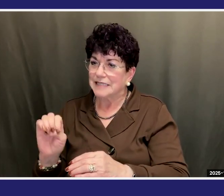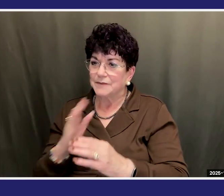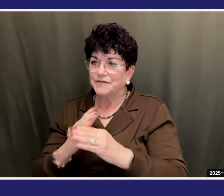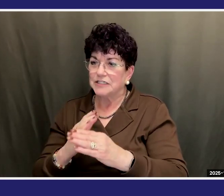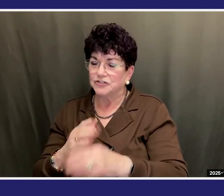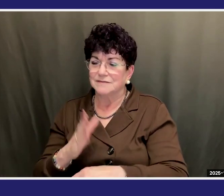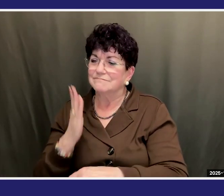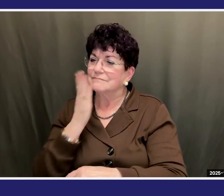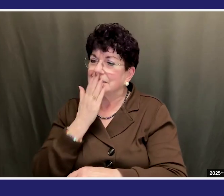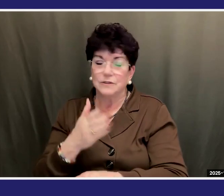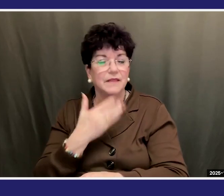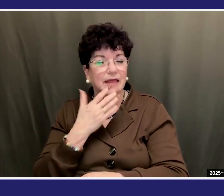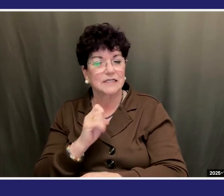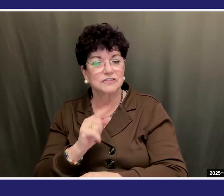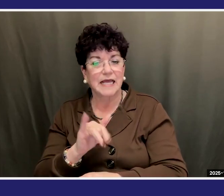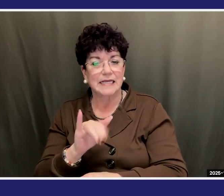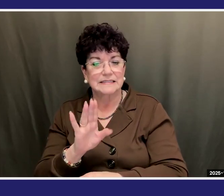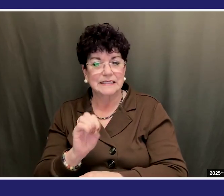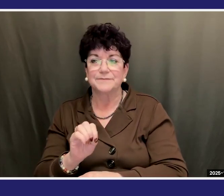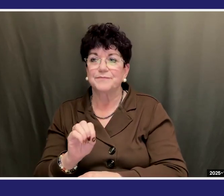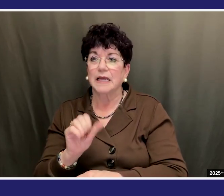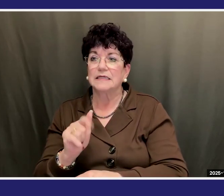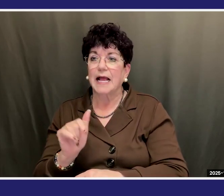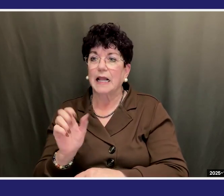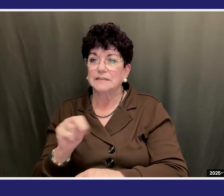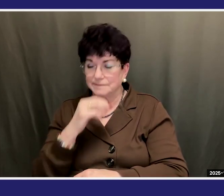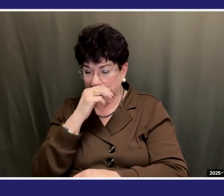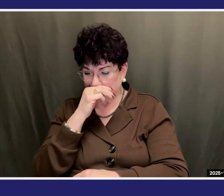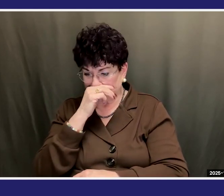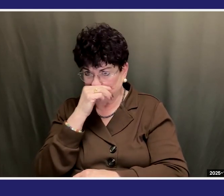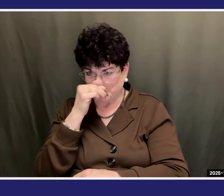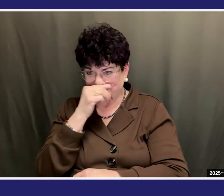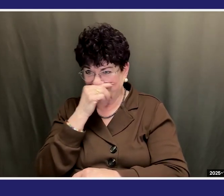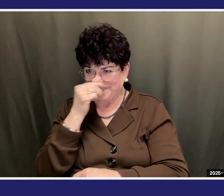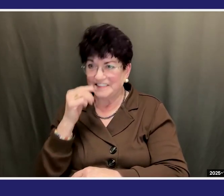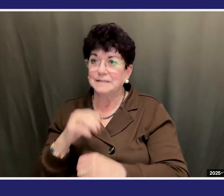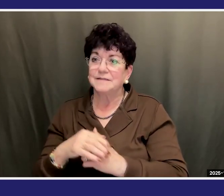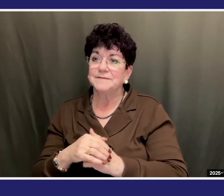Thank you, Stacy. Ellen, you're next on the list.